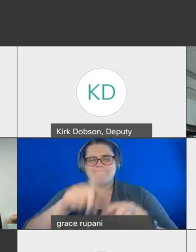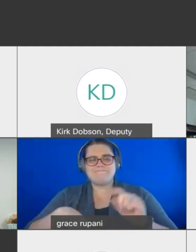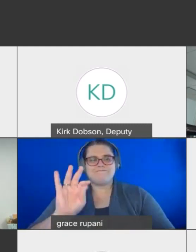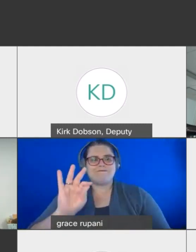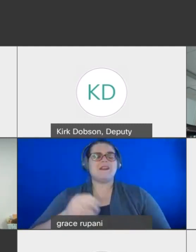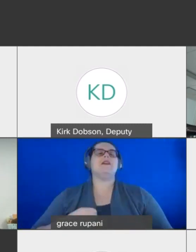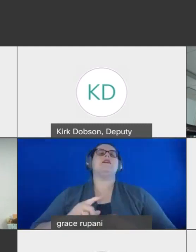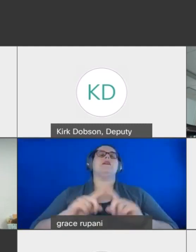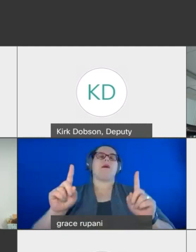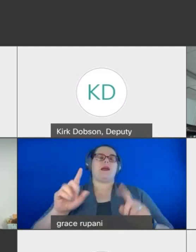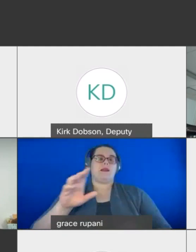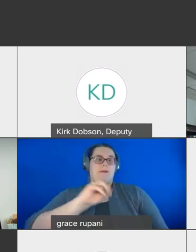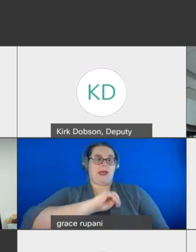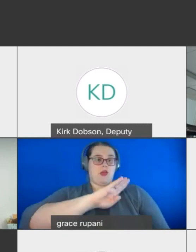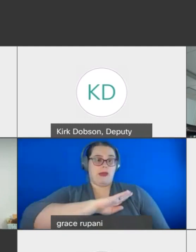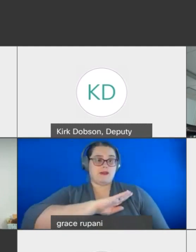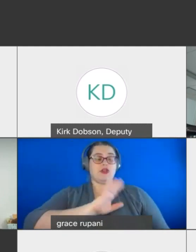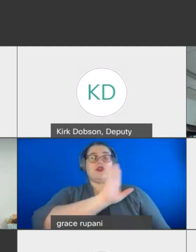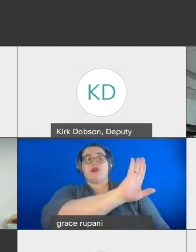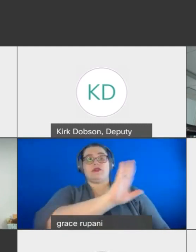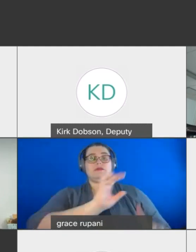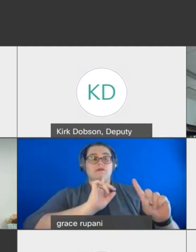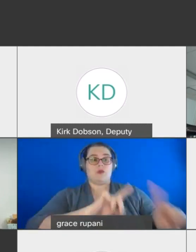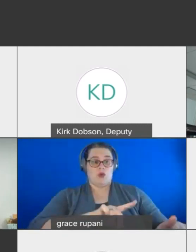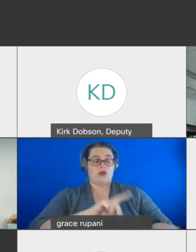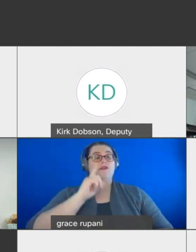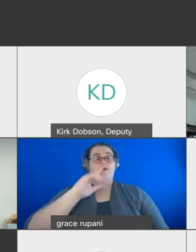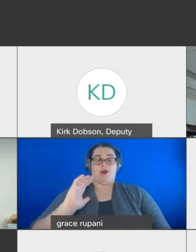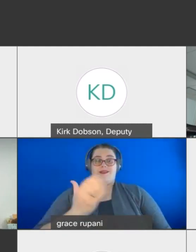most importantly, for our purposes,